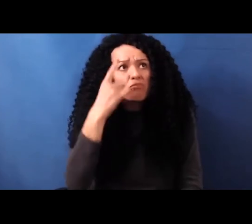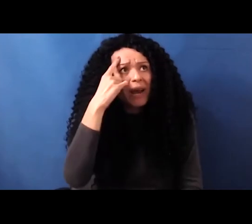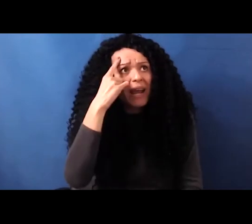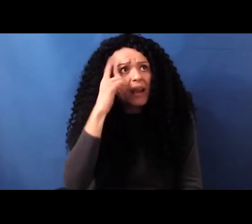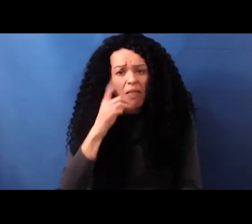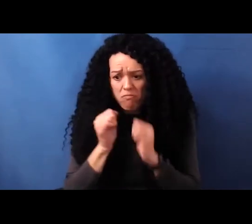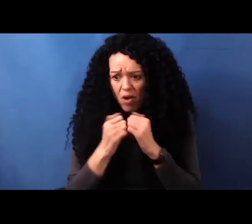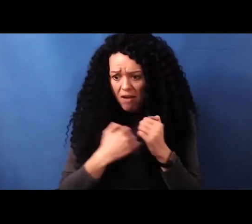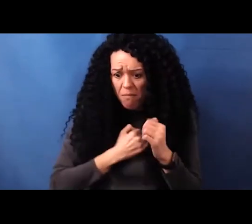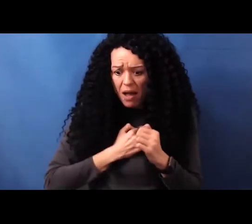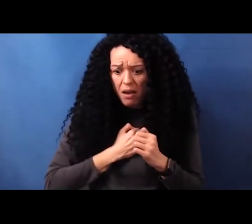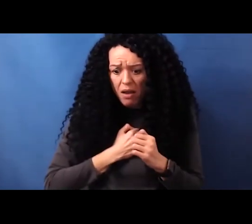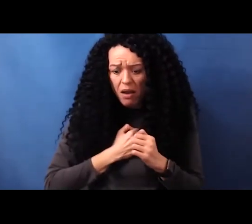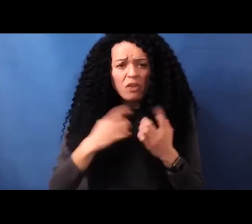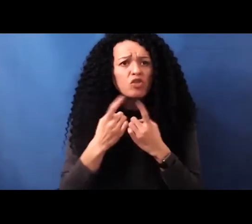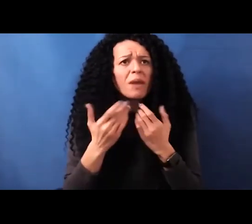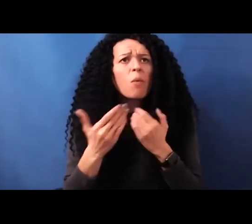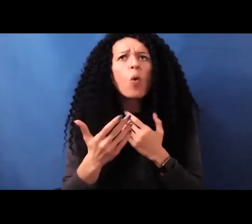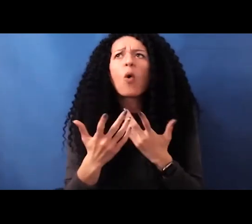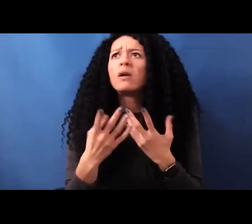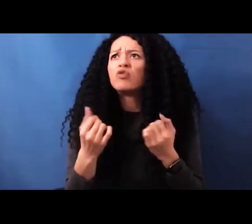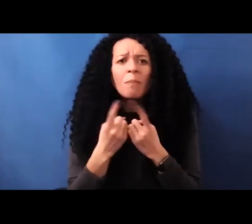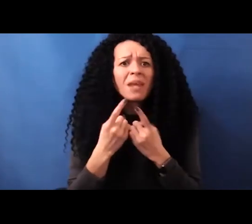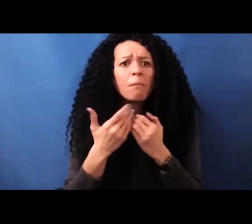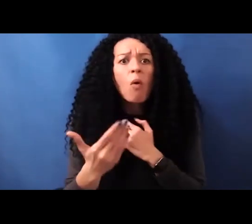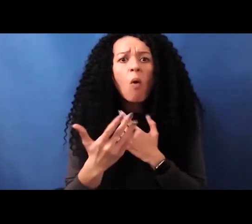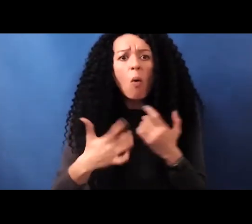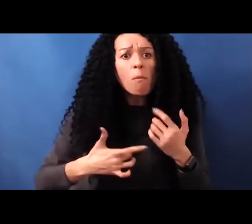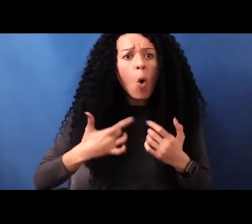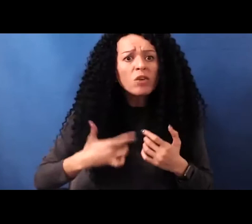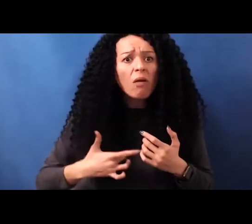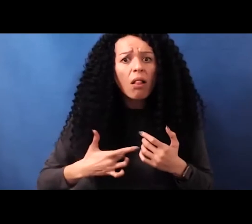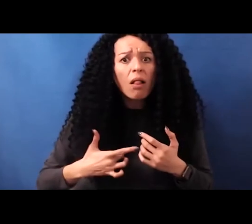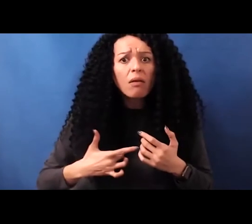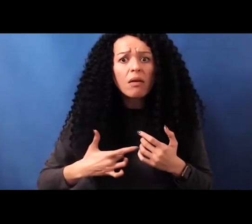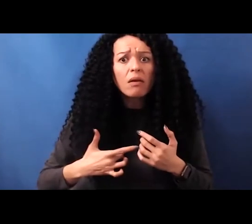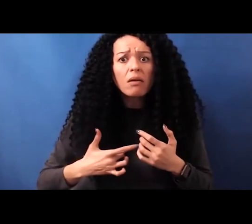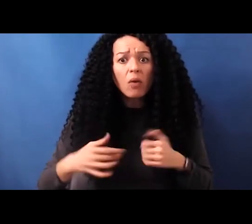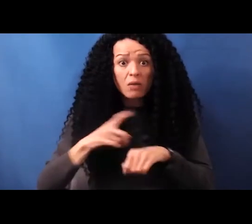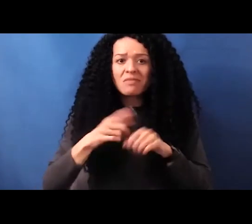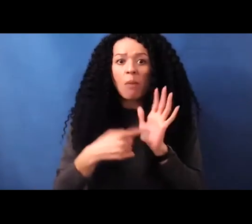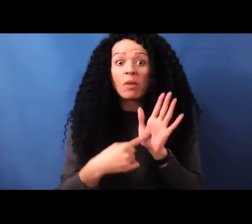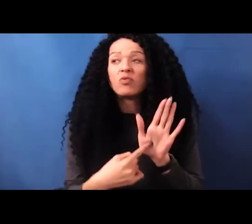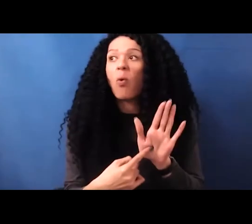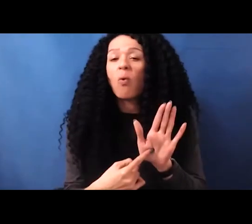that brain of mine, is something more than mortal, as time will show.